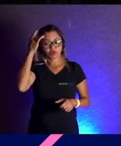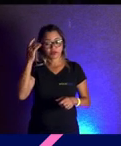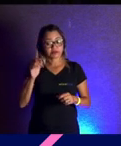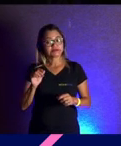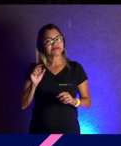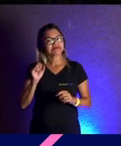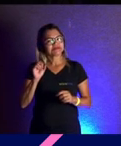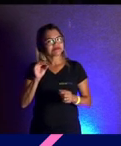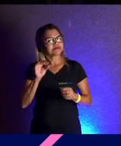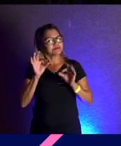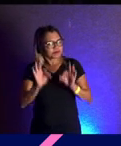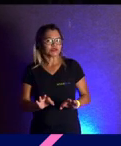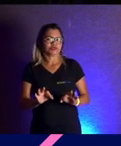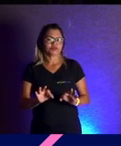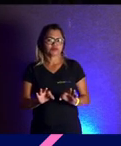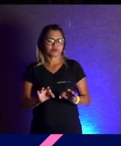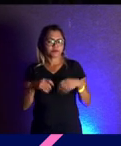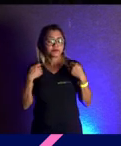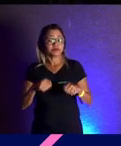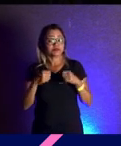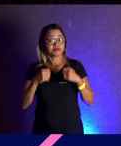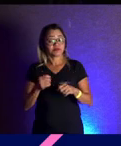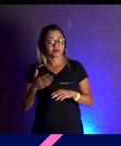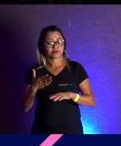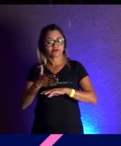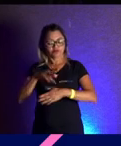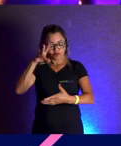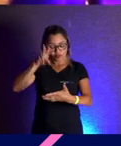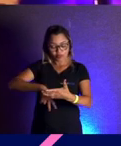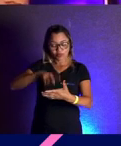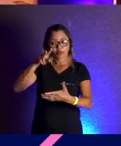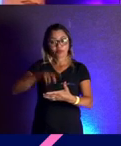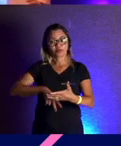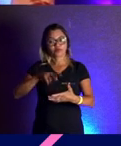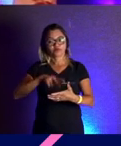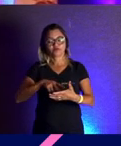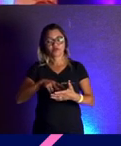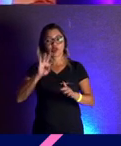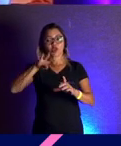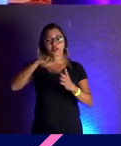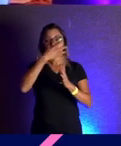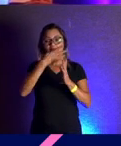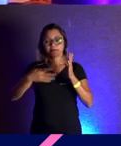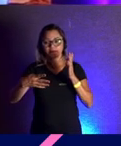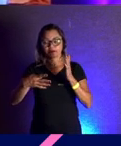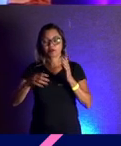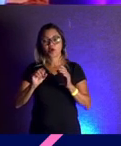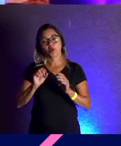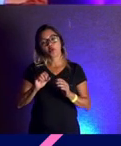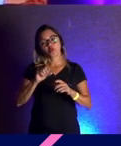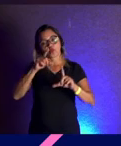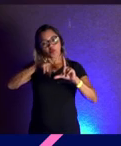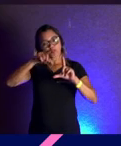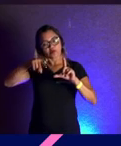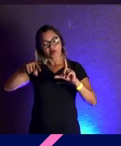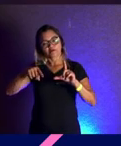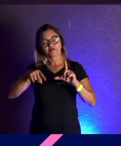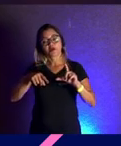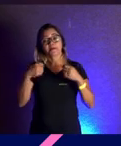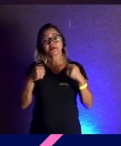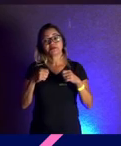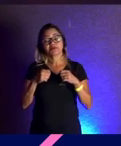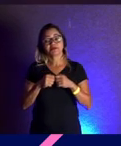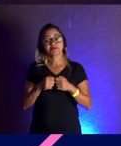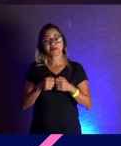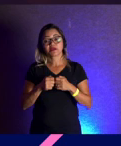that people are just going to read your graph or your table. So that has to be self-explanatory. The disclaimer is